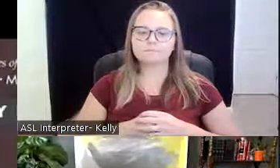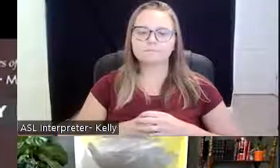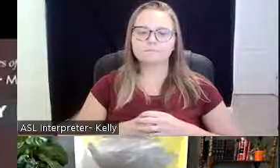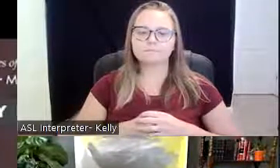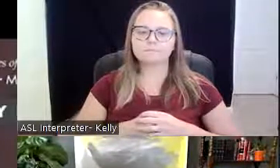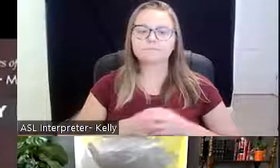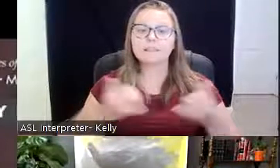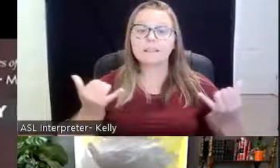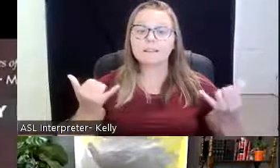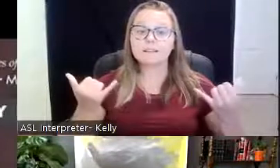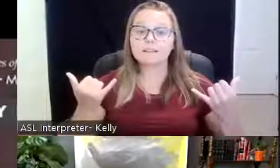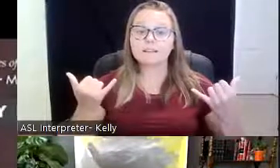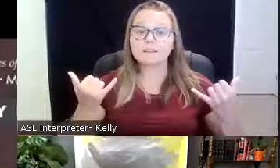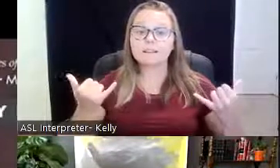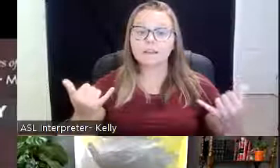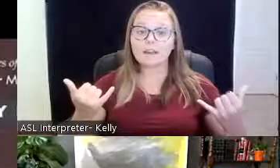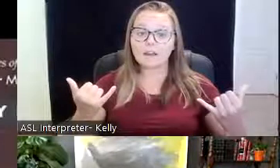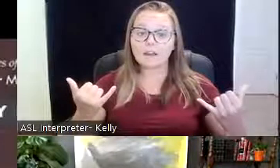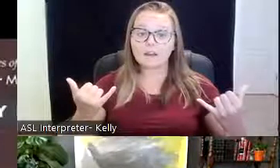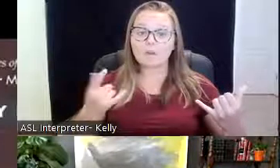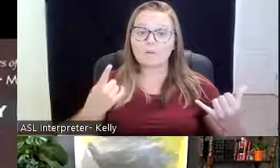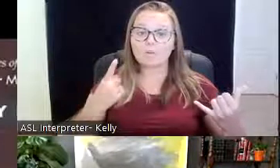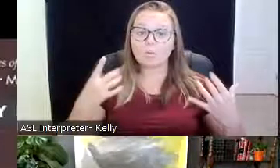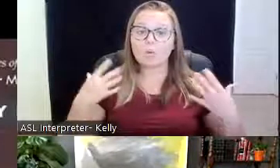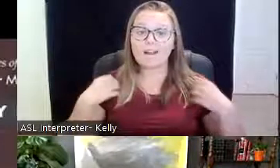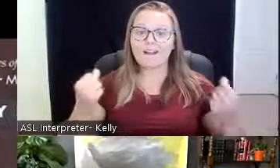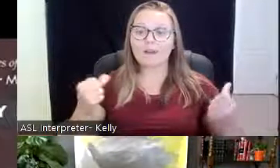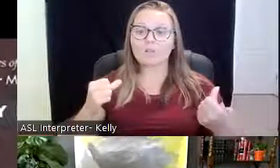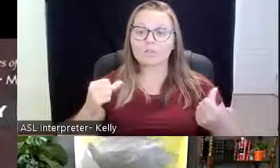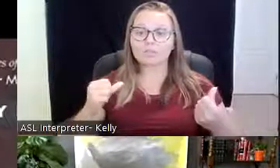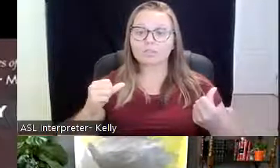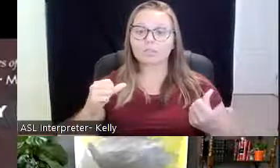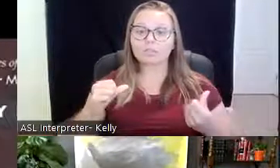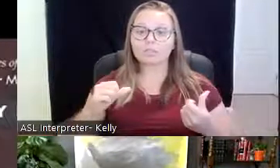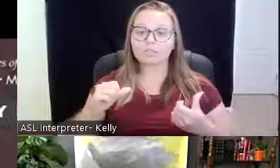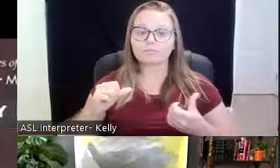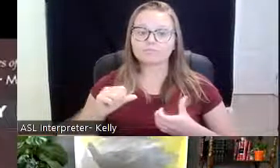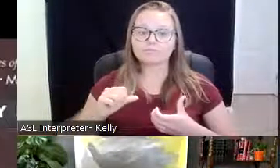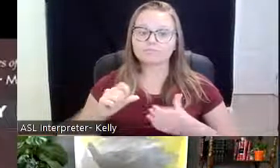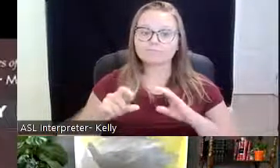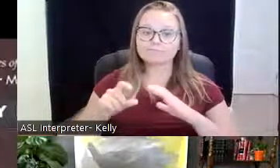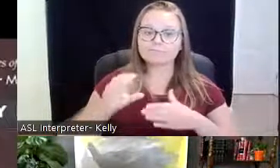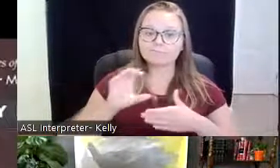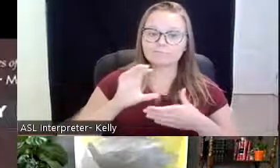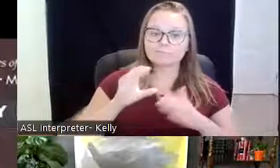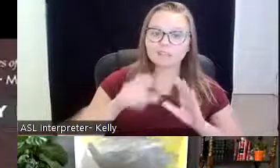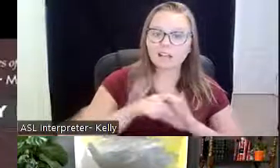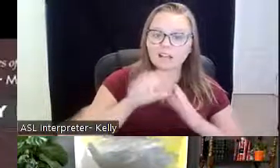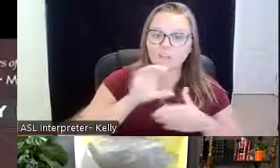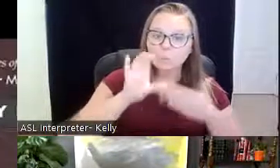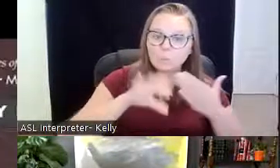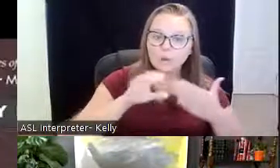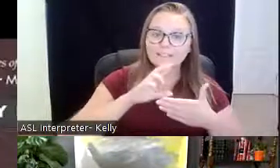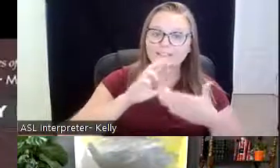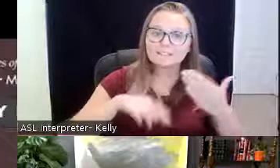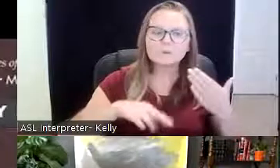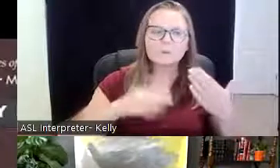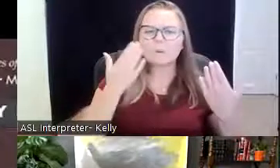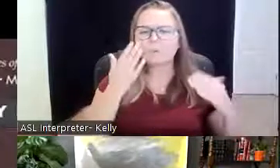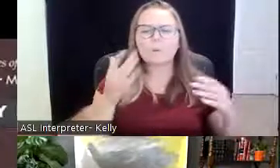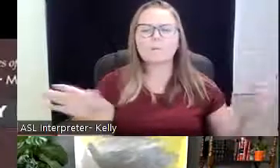Now, when it comes to the health consequences, while we may not know the full